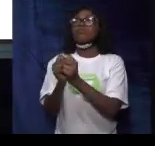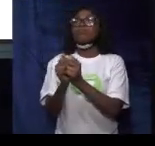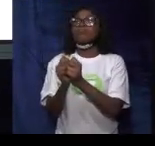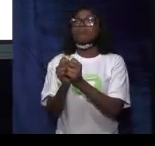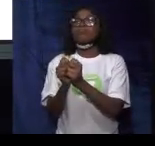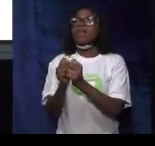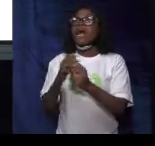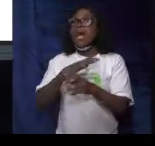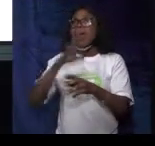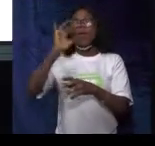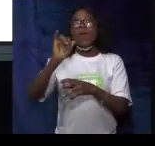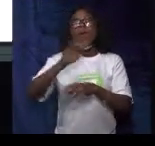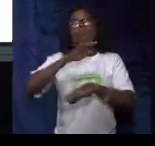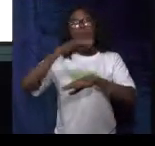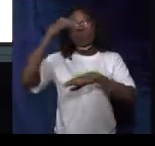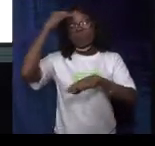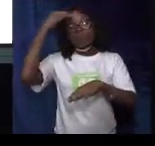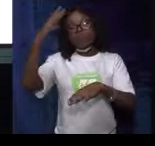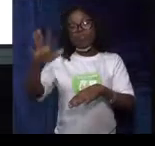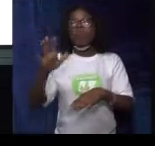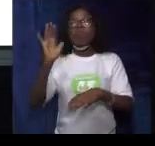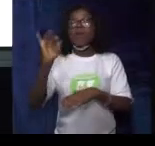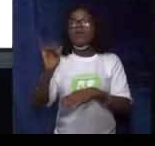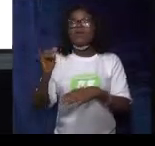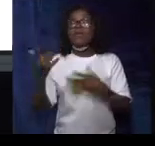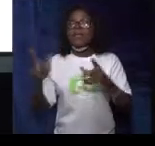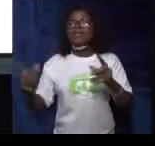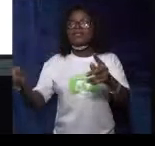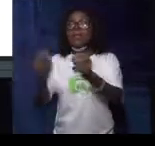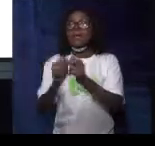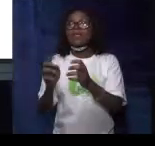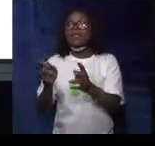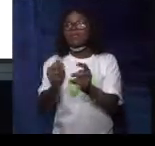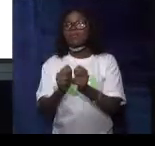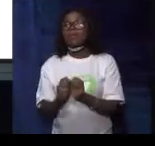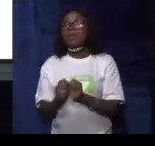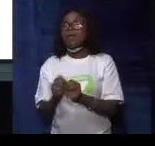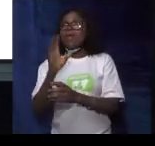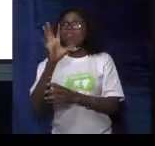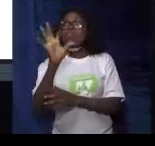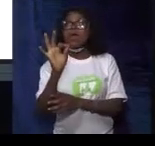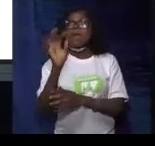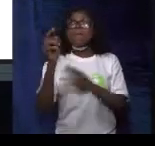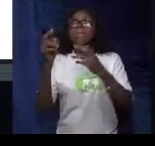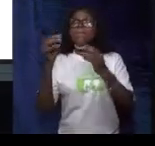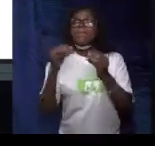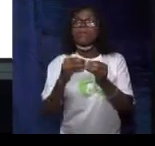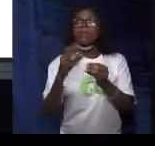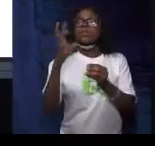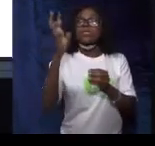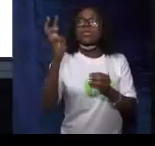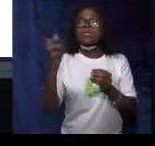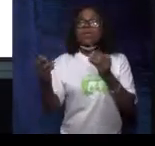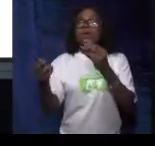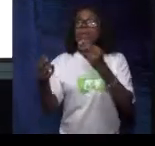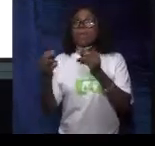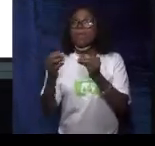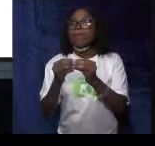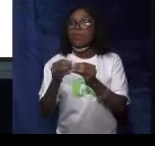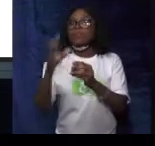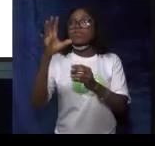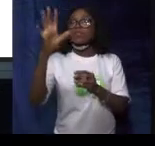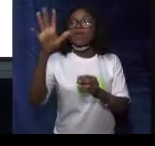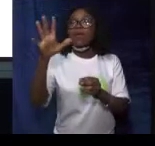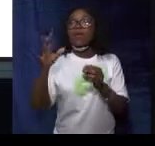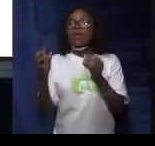scores, all these ones, and this y that we don't know, we will still get the total. So let's add them. 9 plus 6